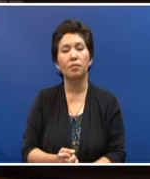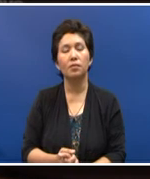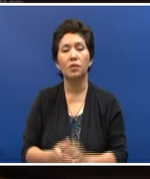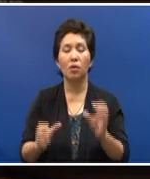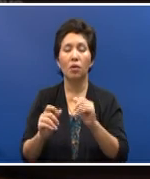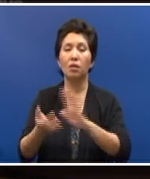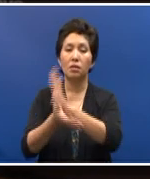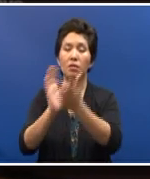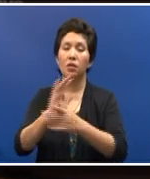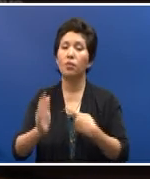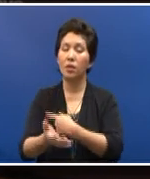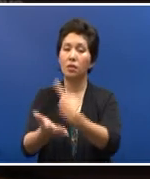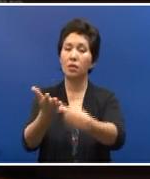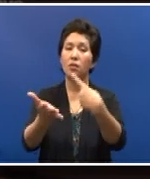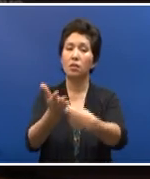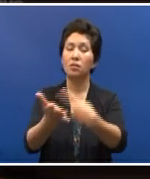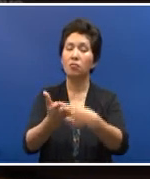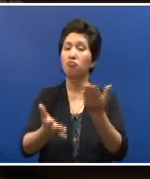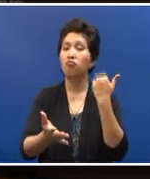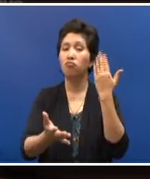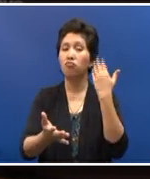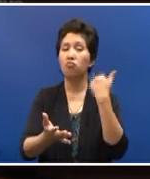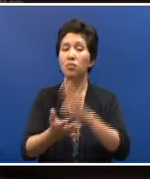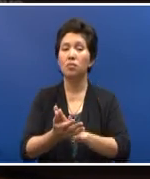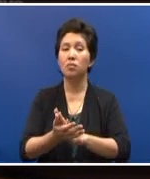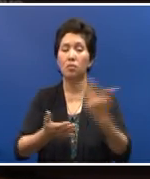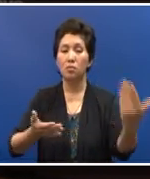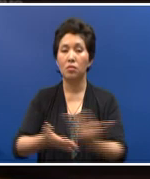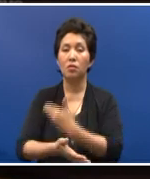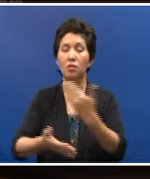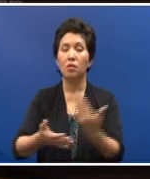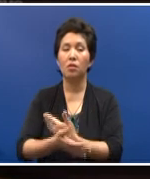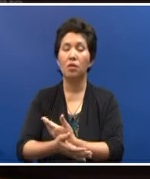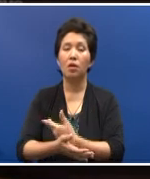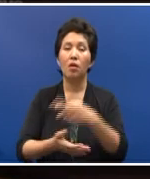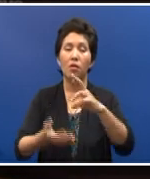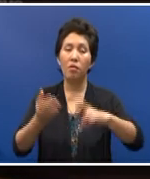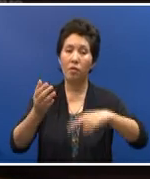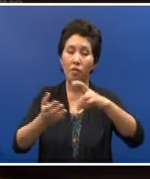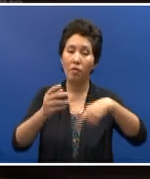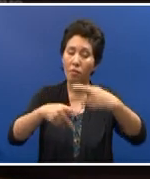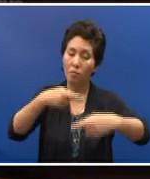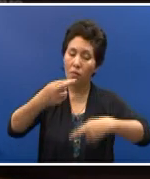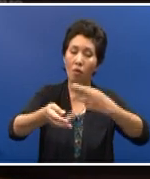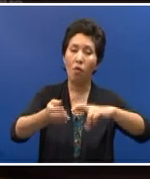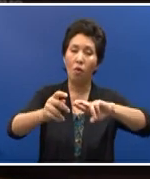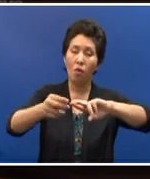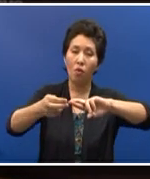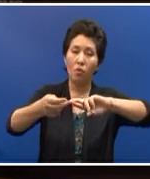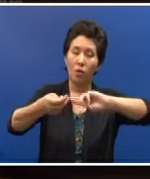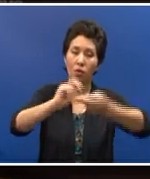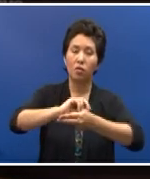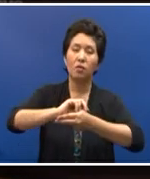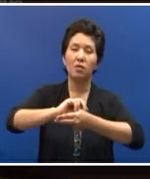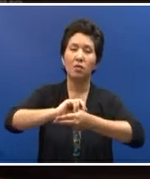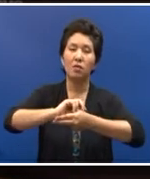Okay, so as we have discussed previously, the Neolithic revolutions has dramatically